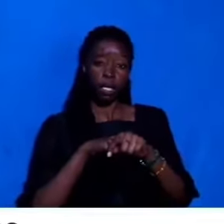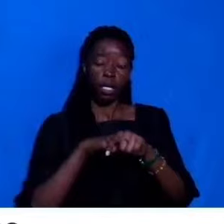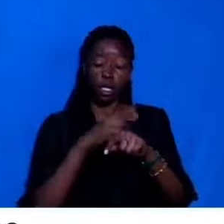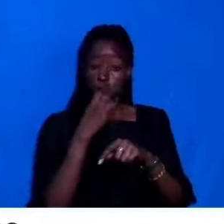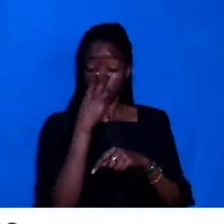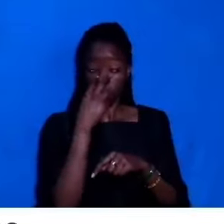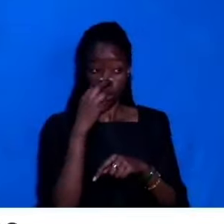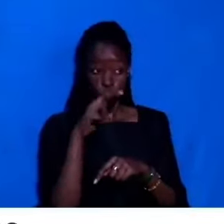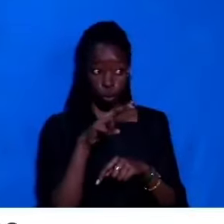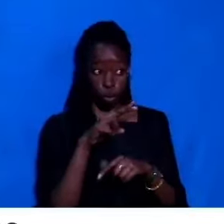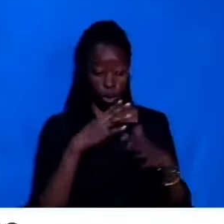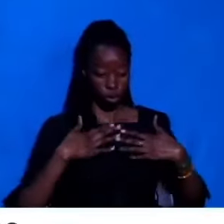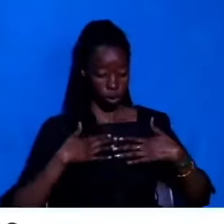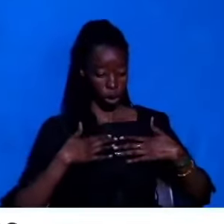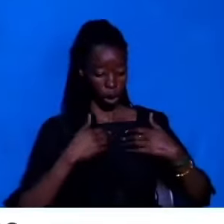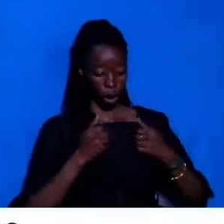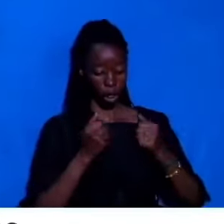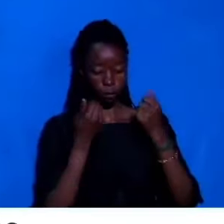he was healed.